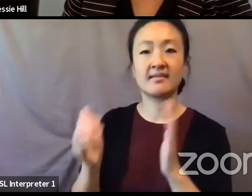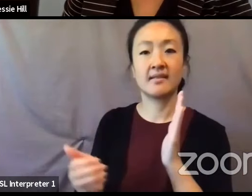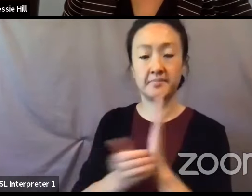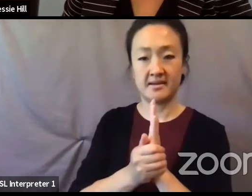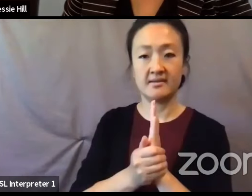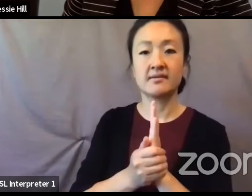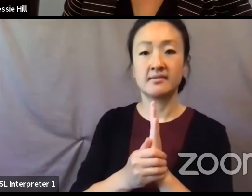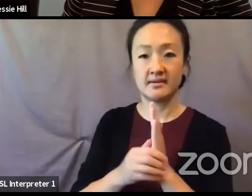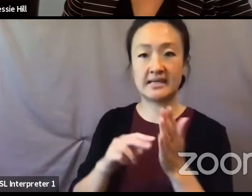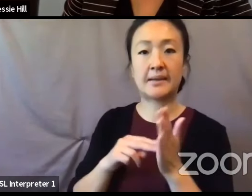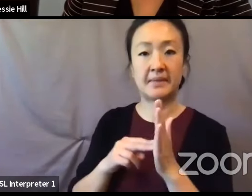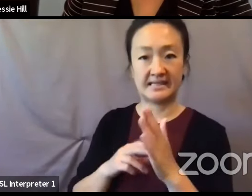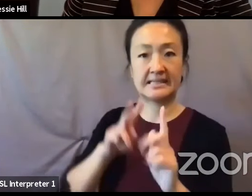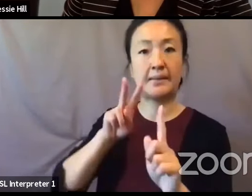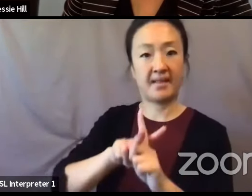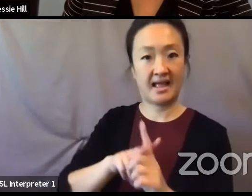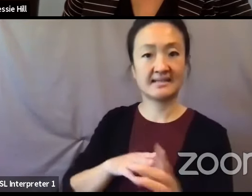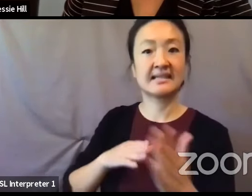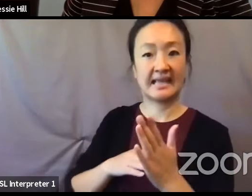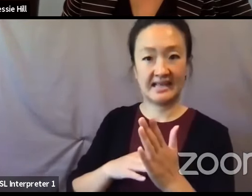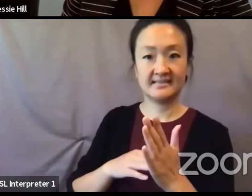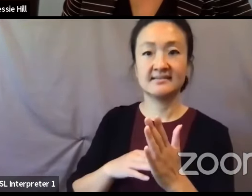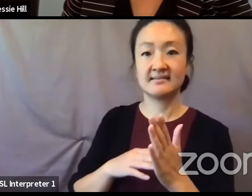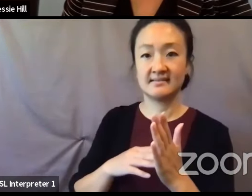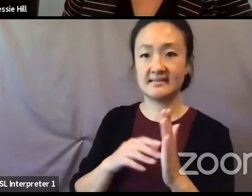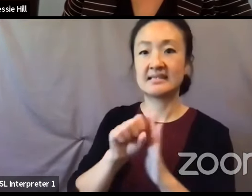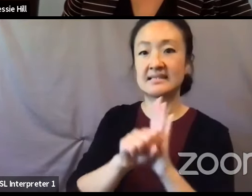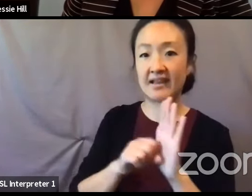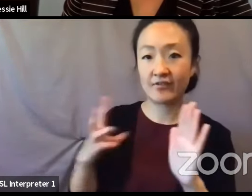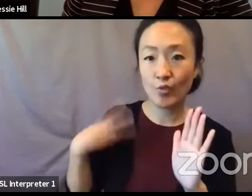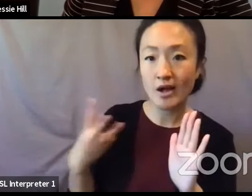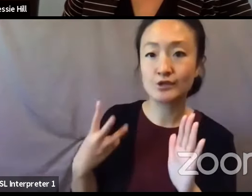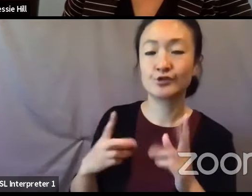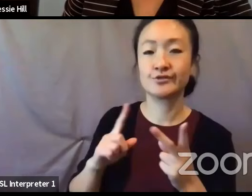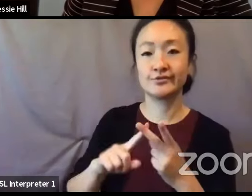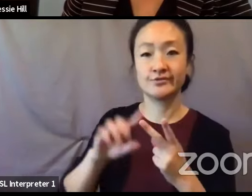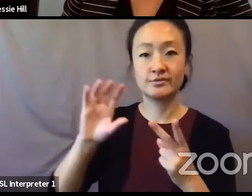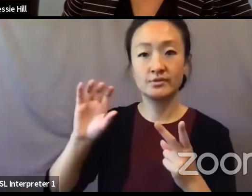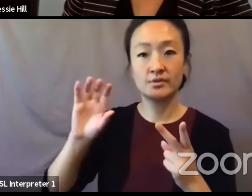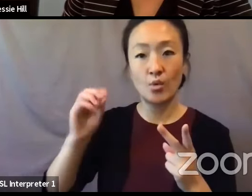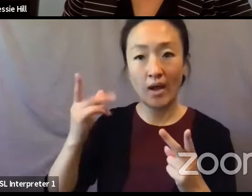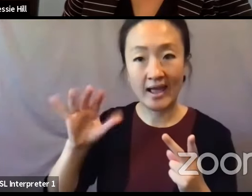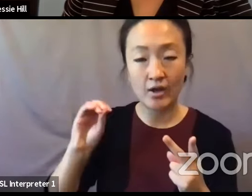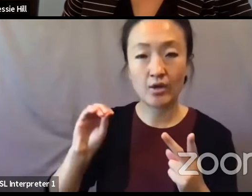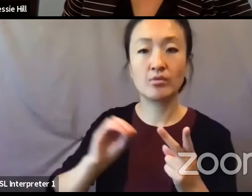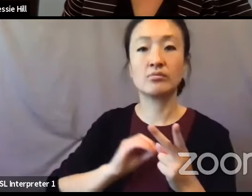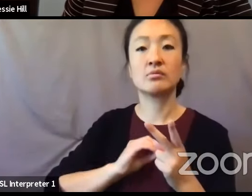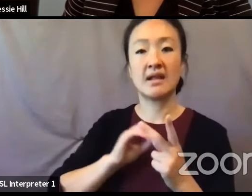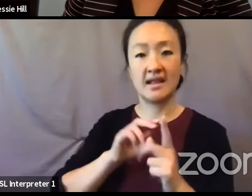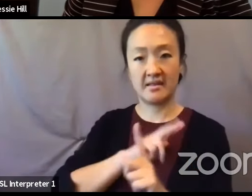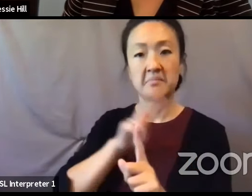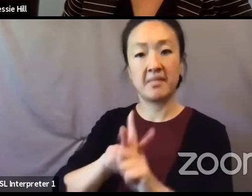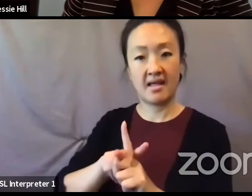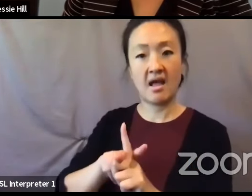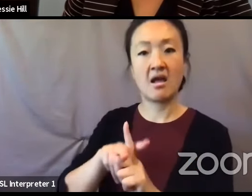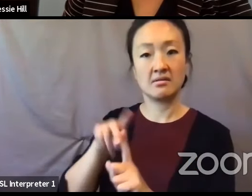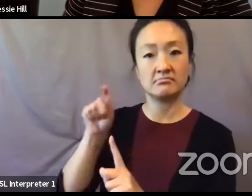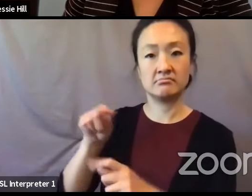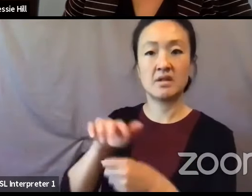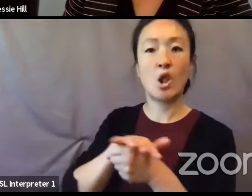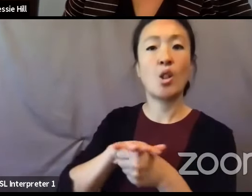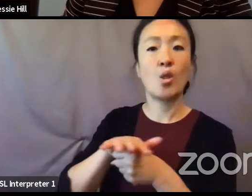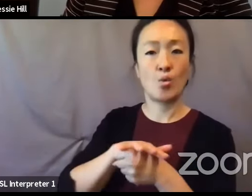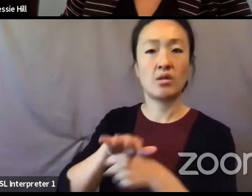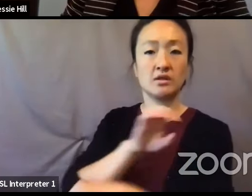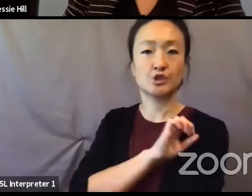it applies against the state of Washington, it applies against the state of Ohio, and by extension, it applies against local